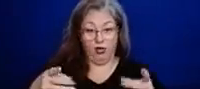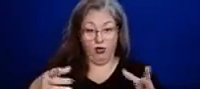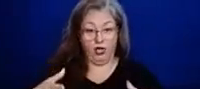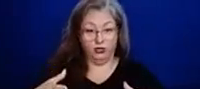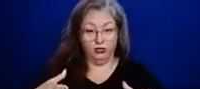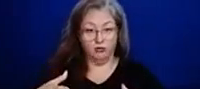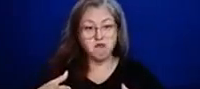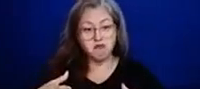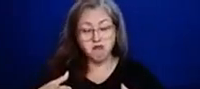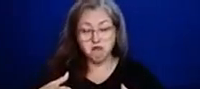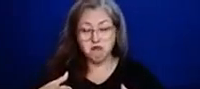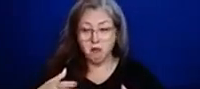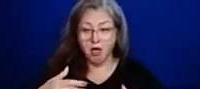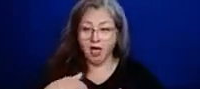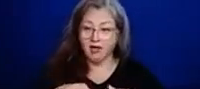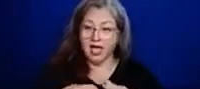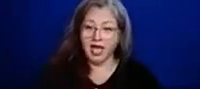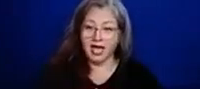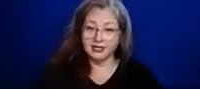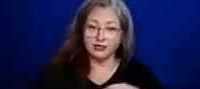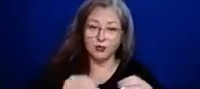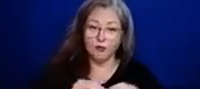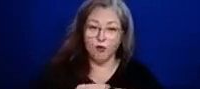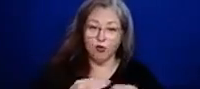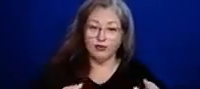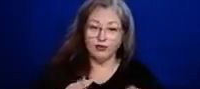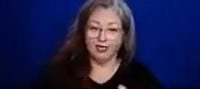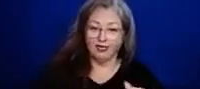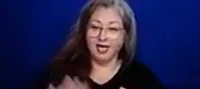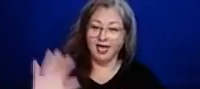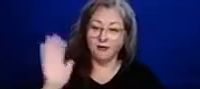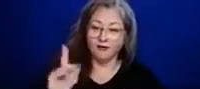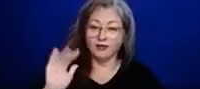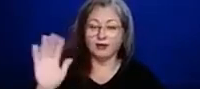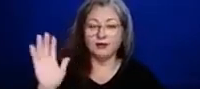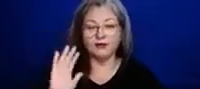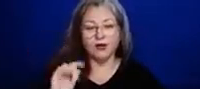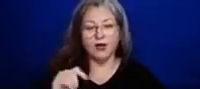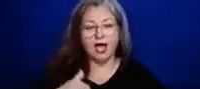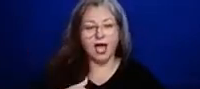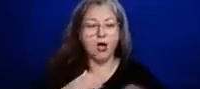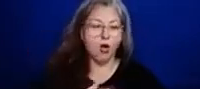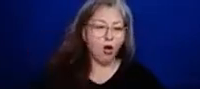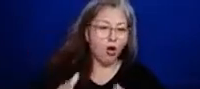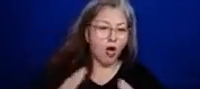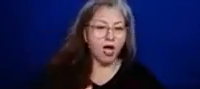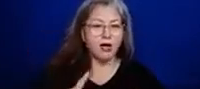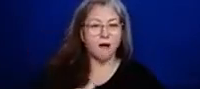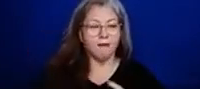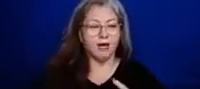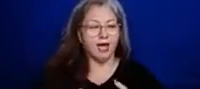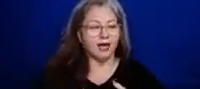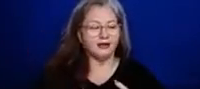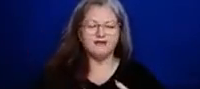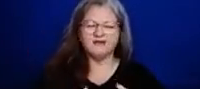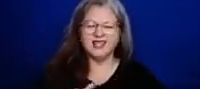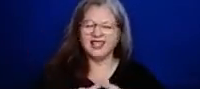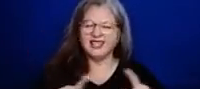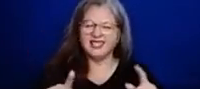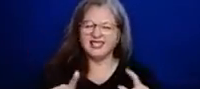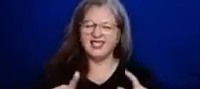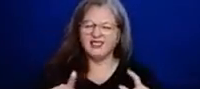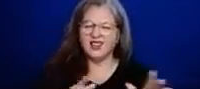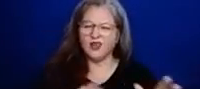has given me more resources than I had before, because before I organized and everything, but at another level.